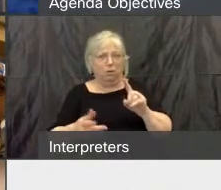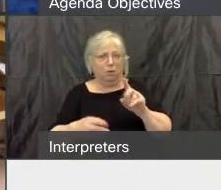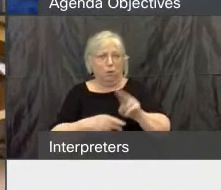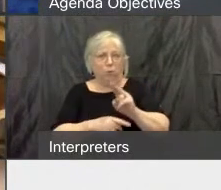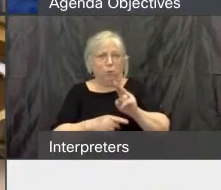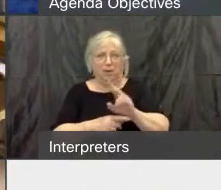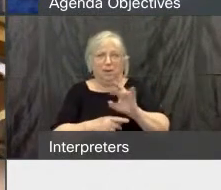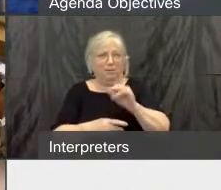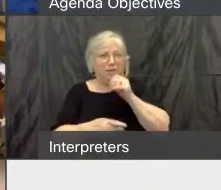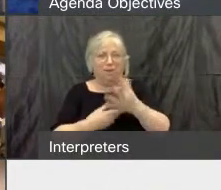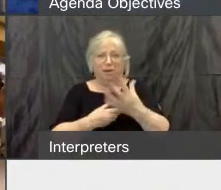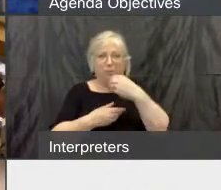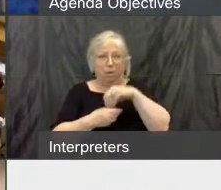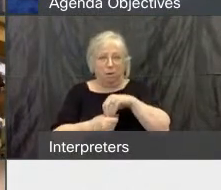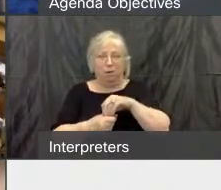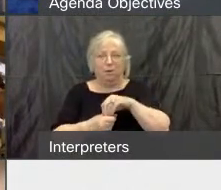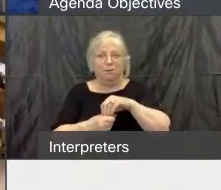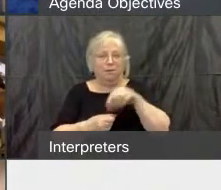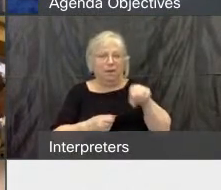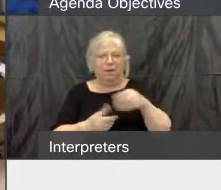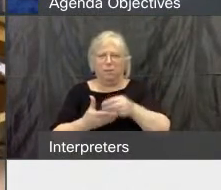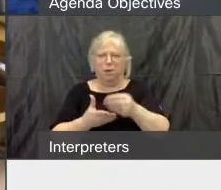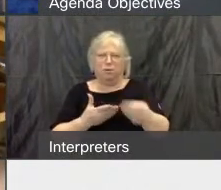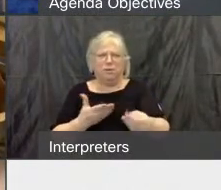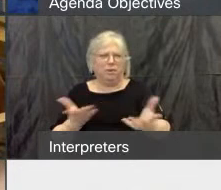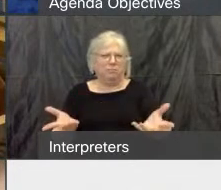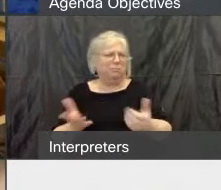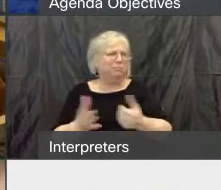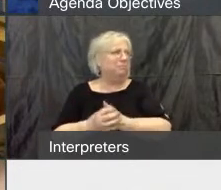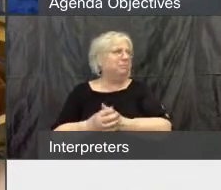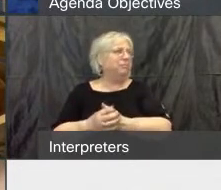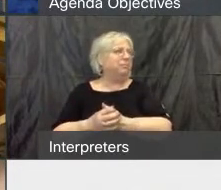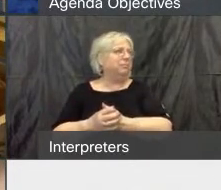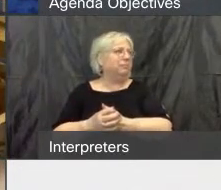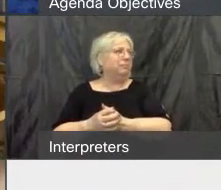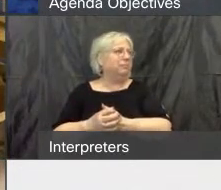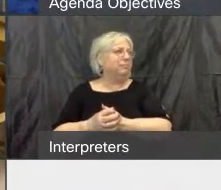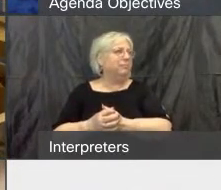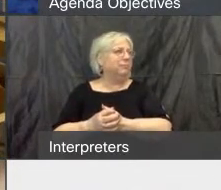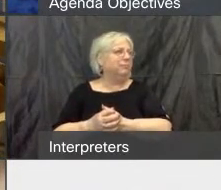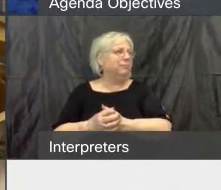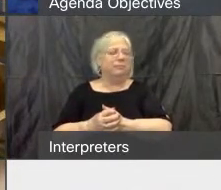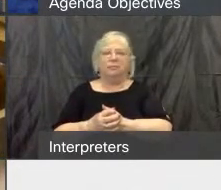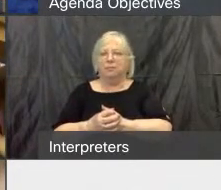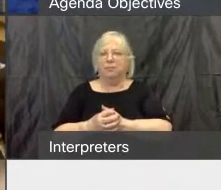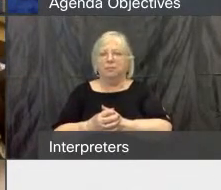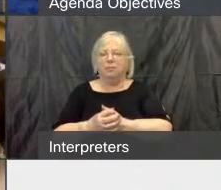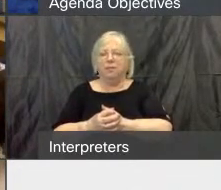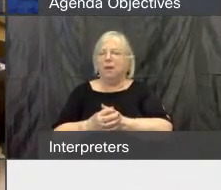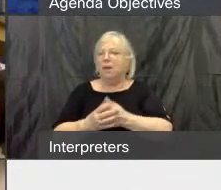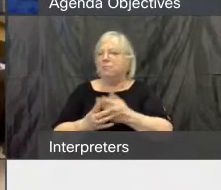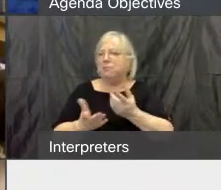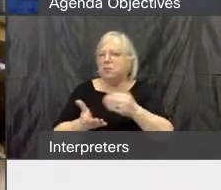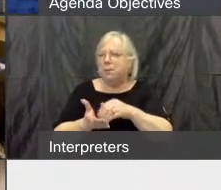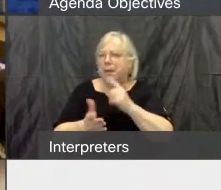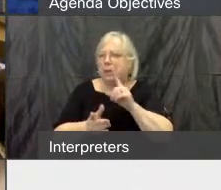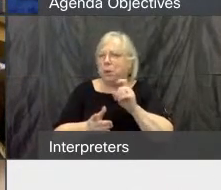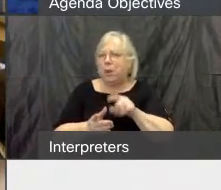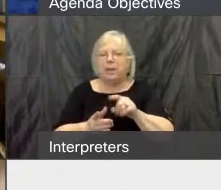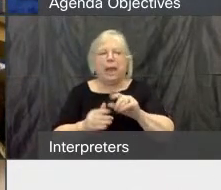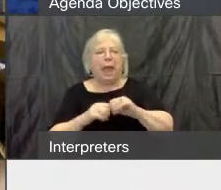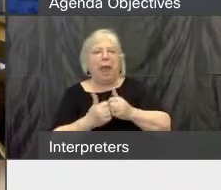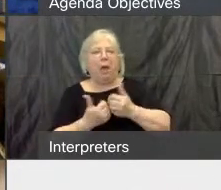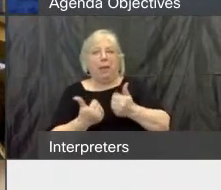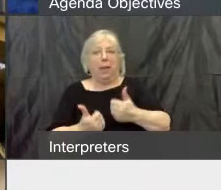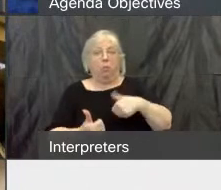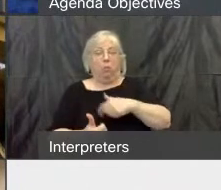not a part of these purchasing agreements? Can you repeat the question? Sorry. How would we as a board